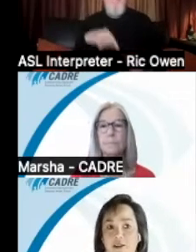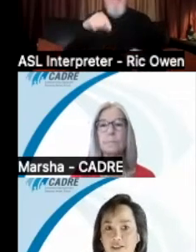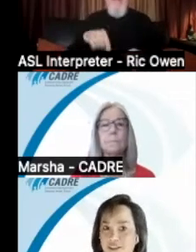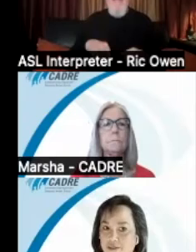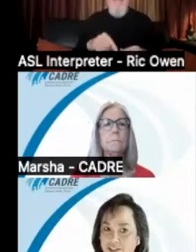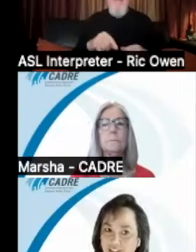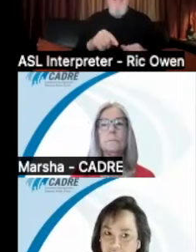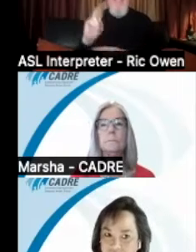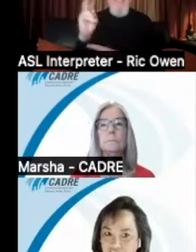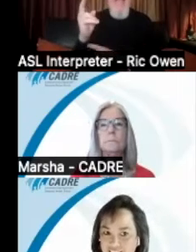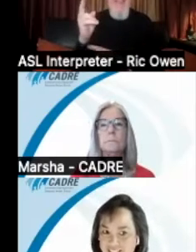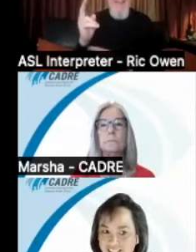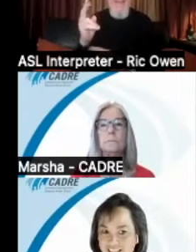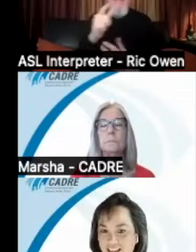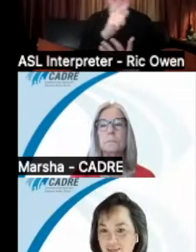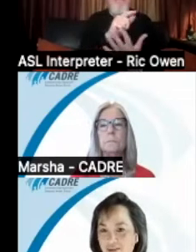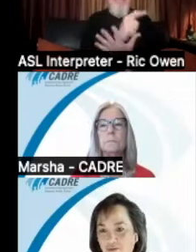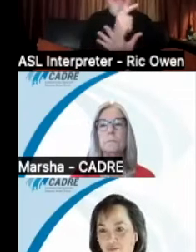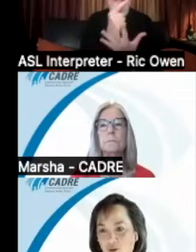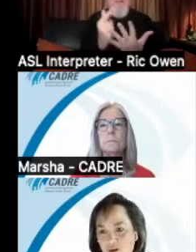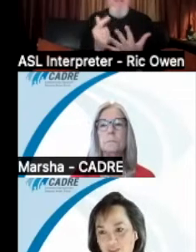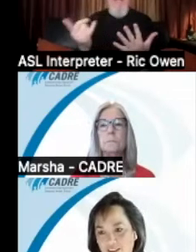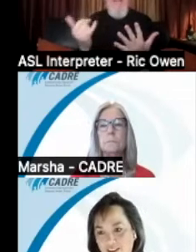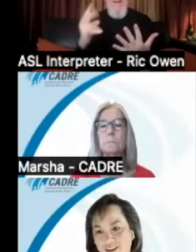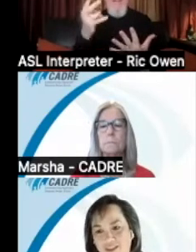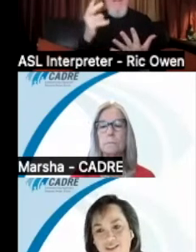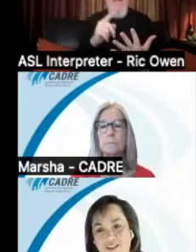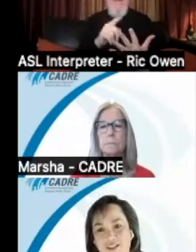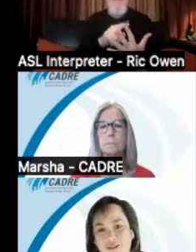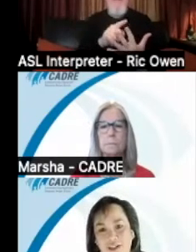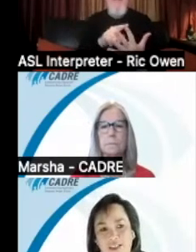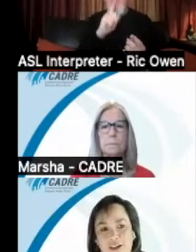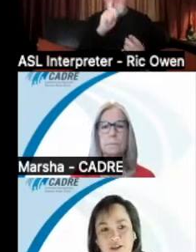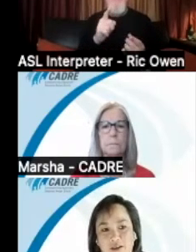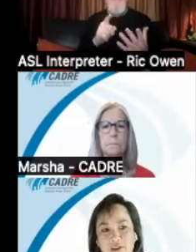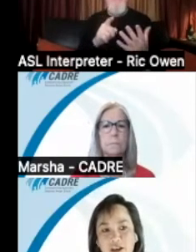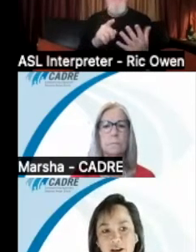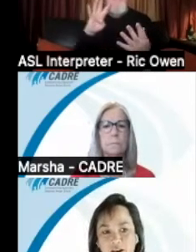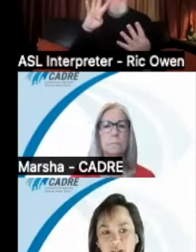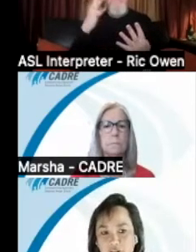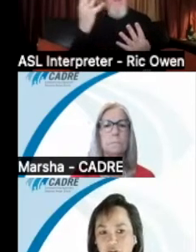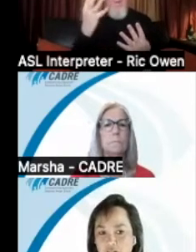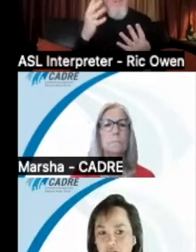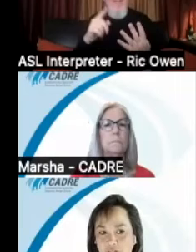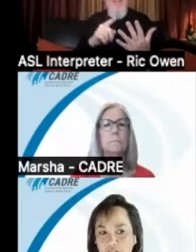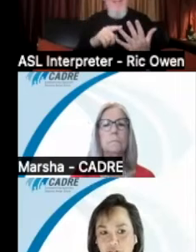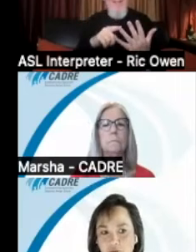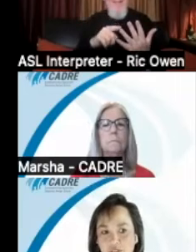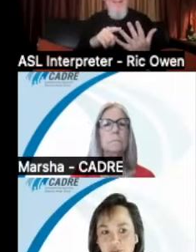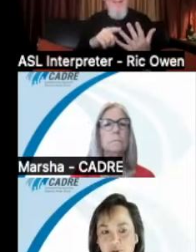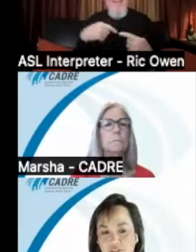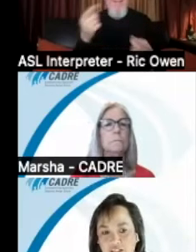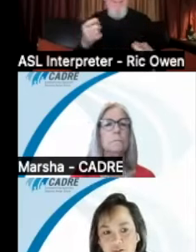in our series of sessions today, the fourth in our series of CADRE